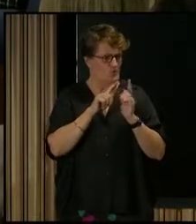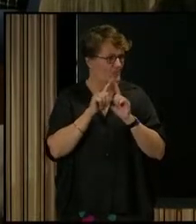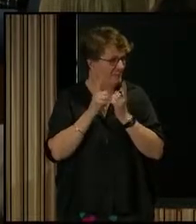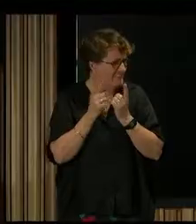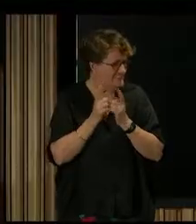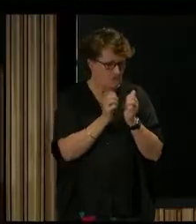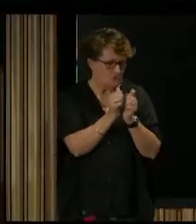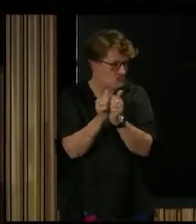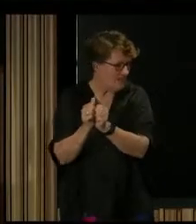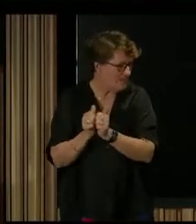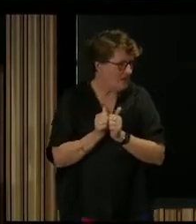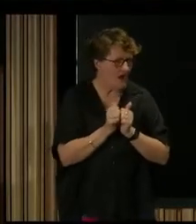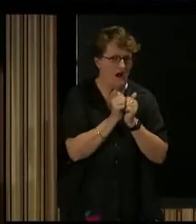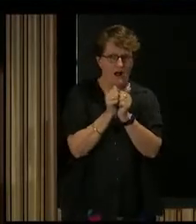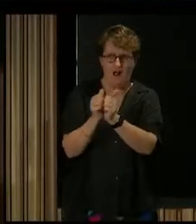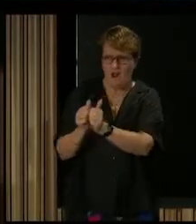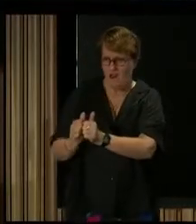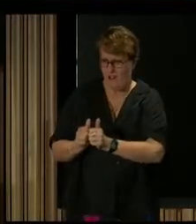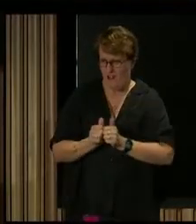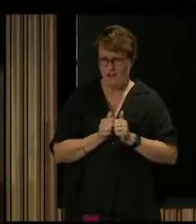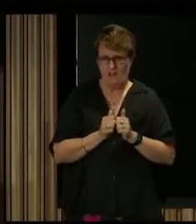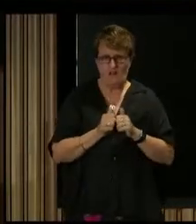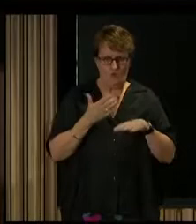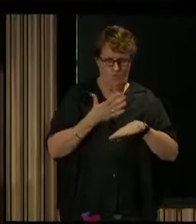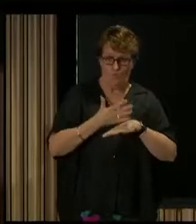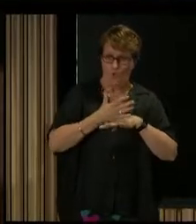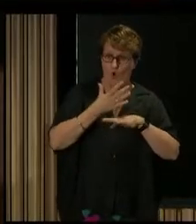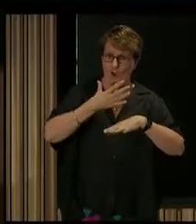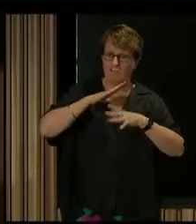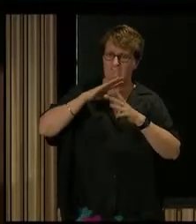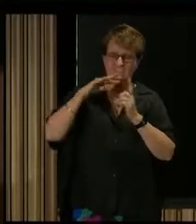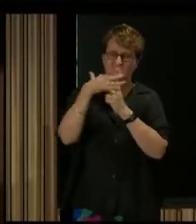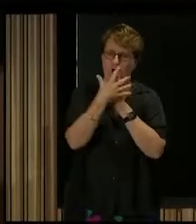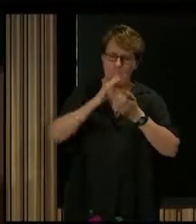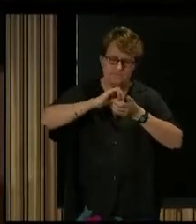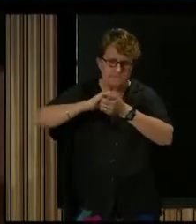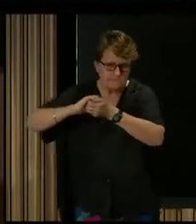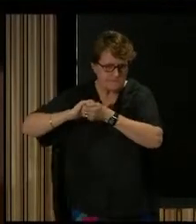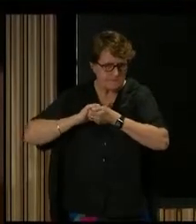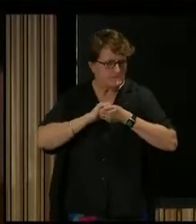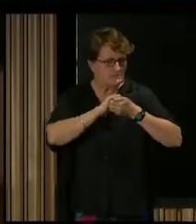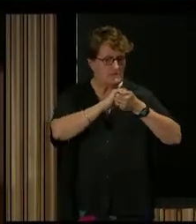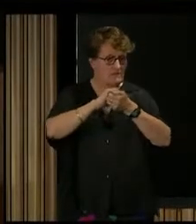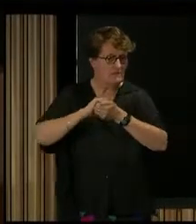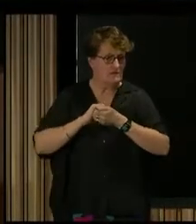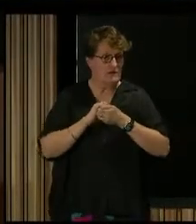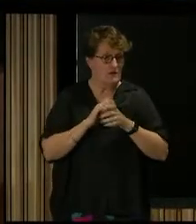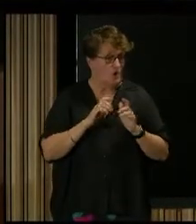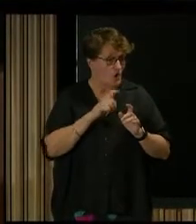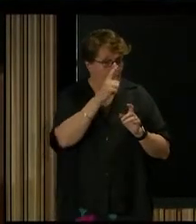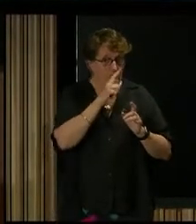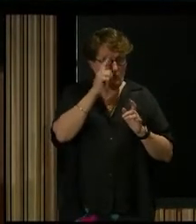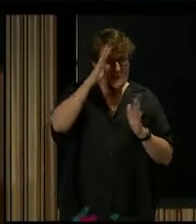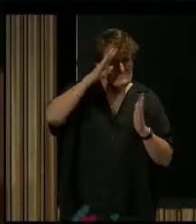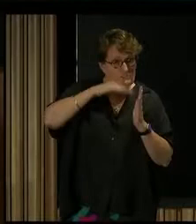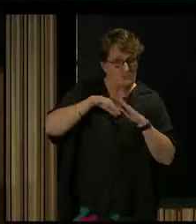and teamwork in work environments particularly. But I don't think that's always what people feel that they